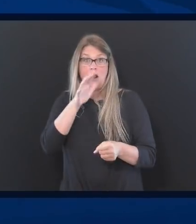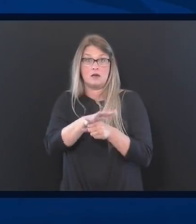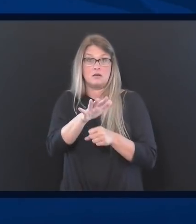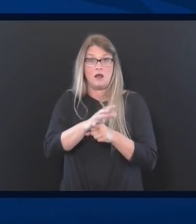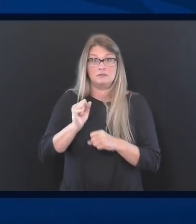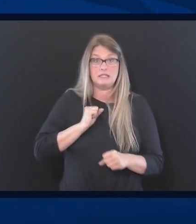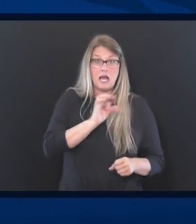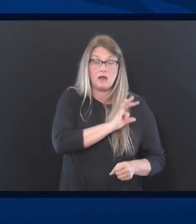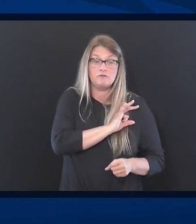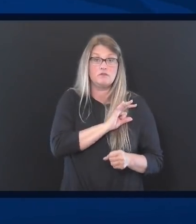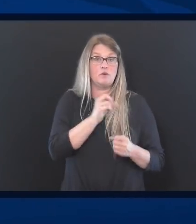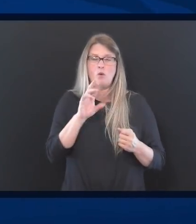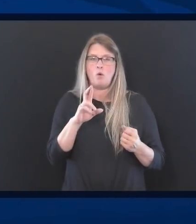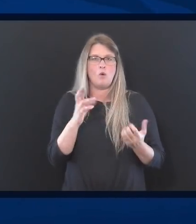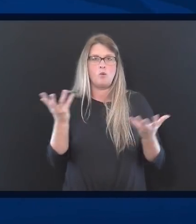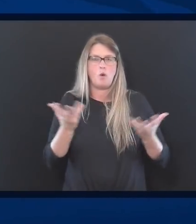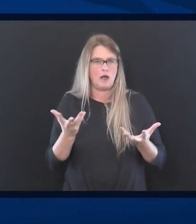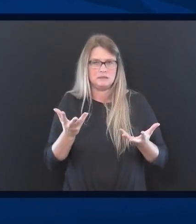way.